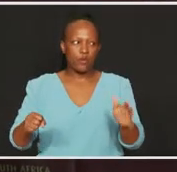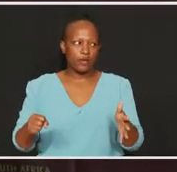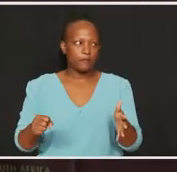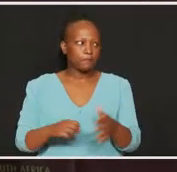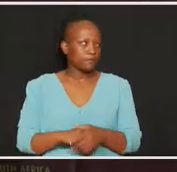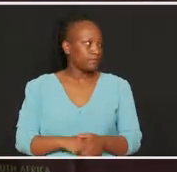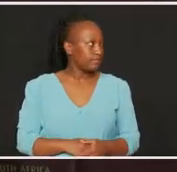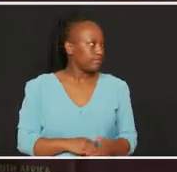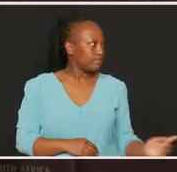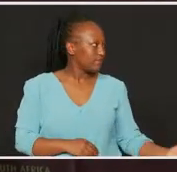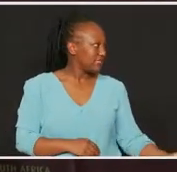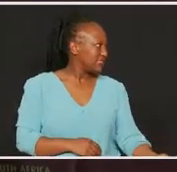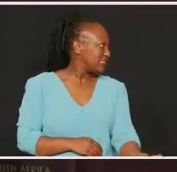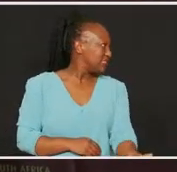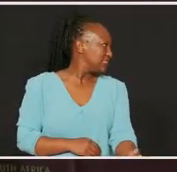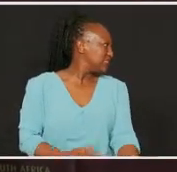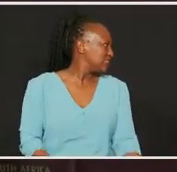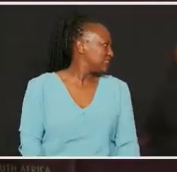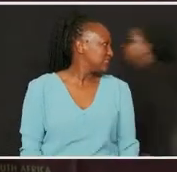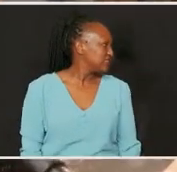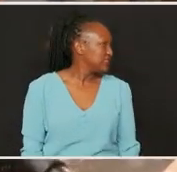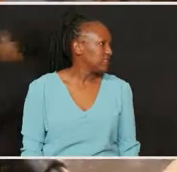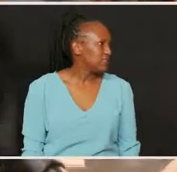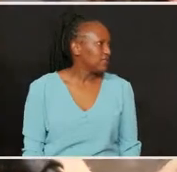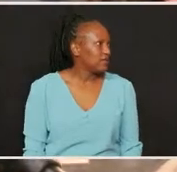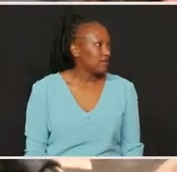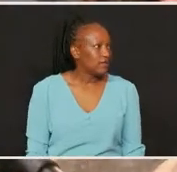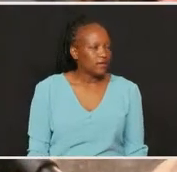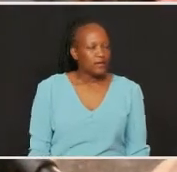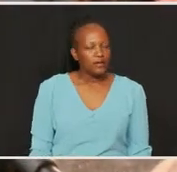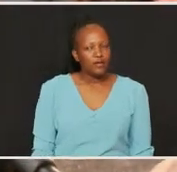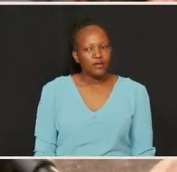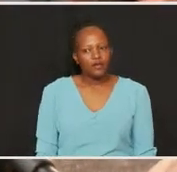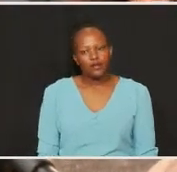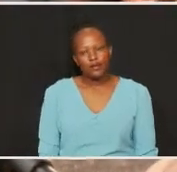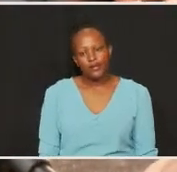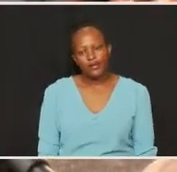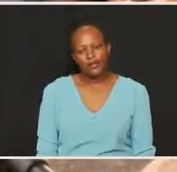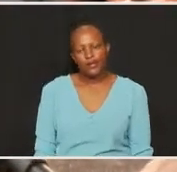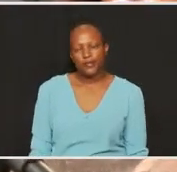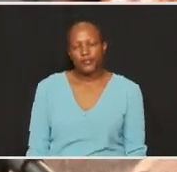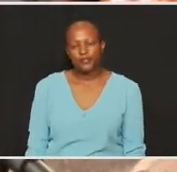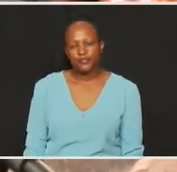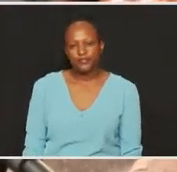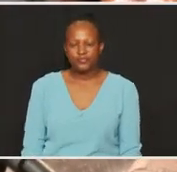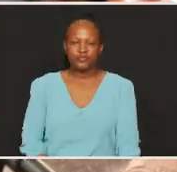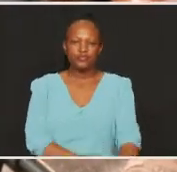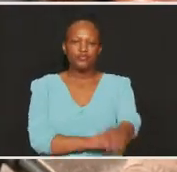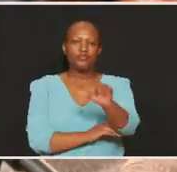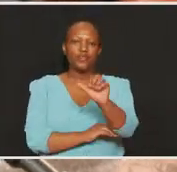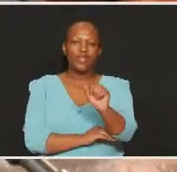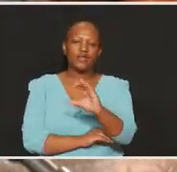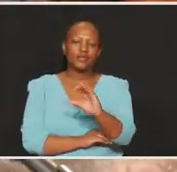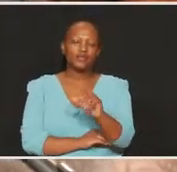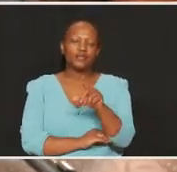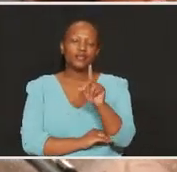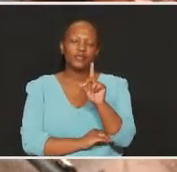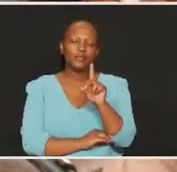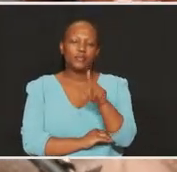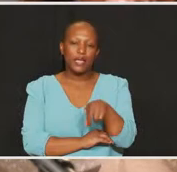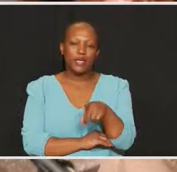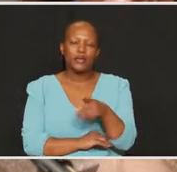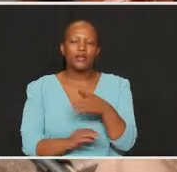much yeah you can continue good day oh I am Reverend Nick powers from the icdp the acdp rejects the ball